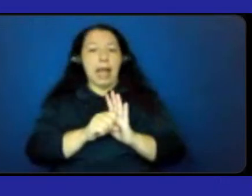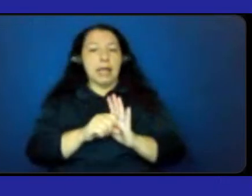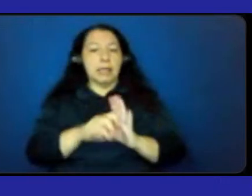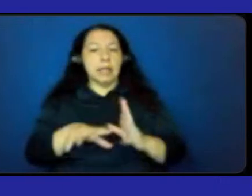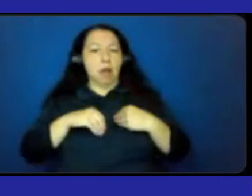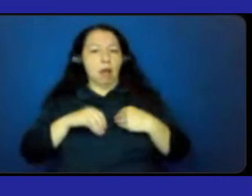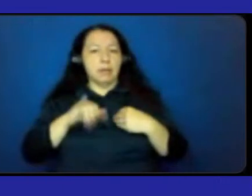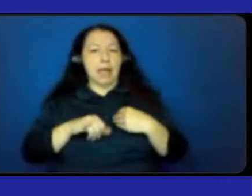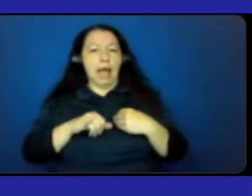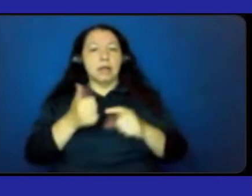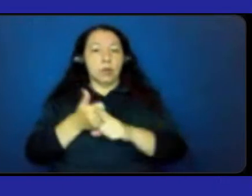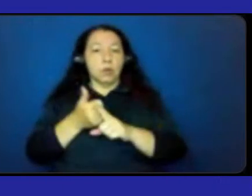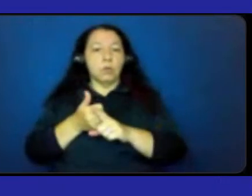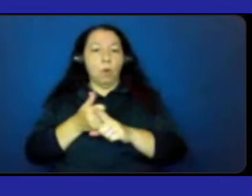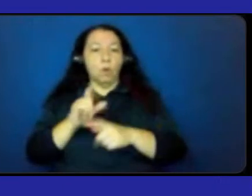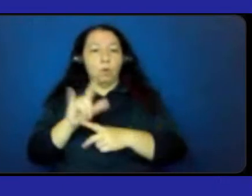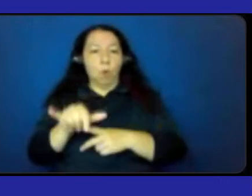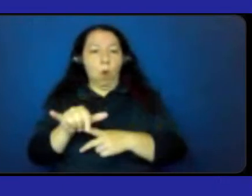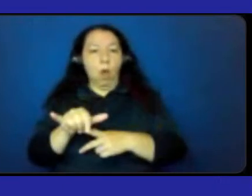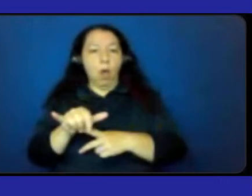QAR.